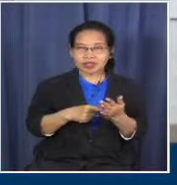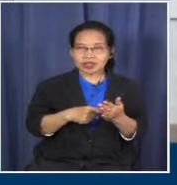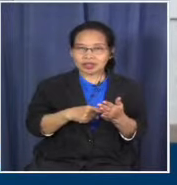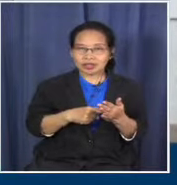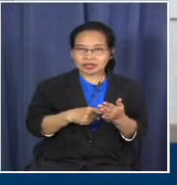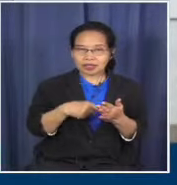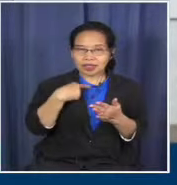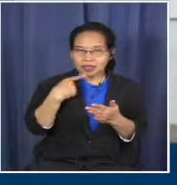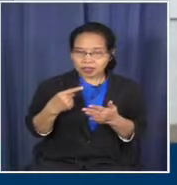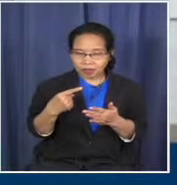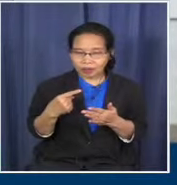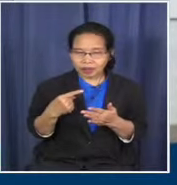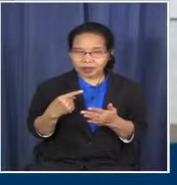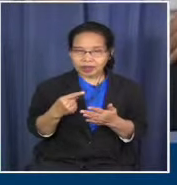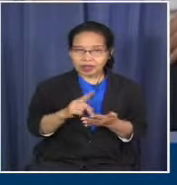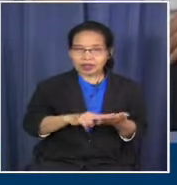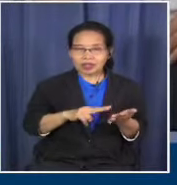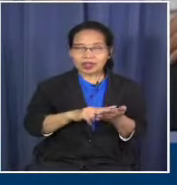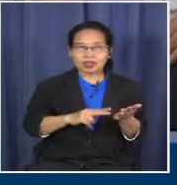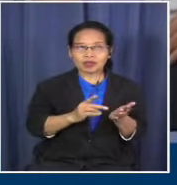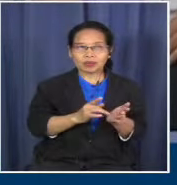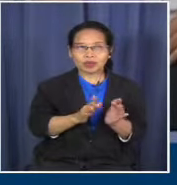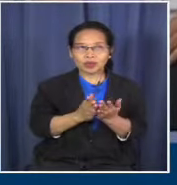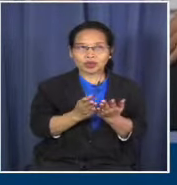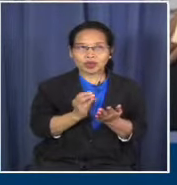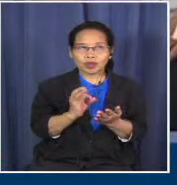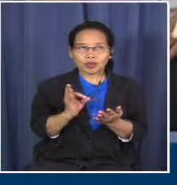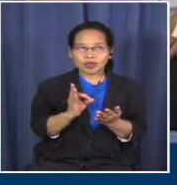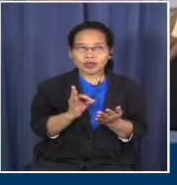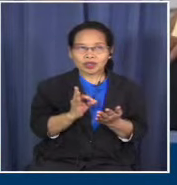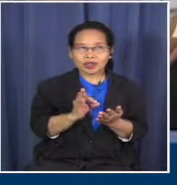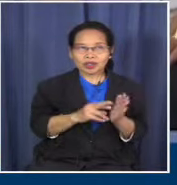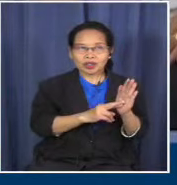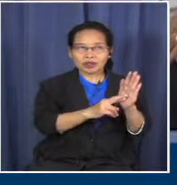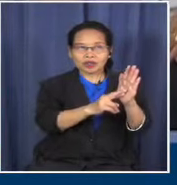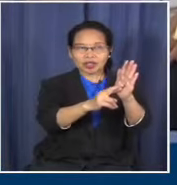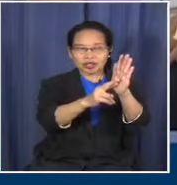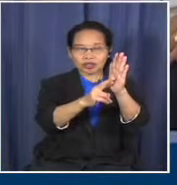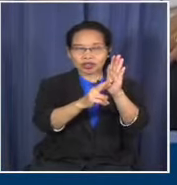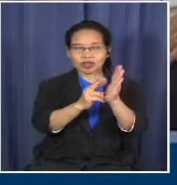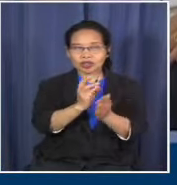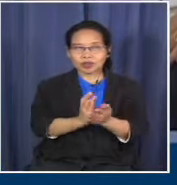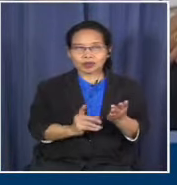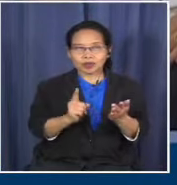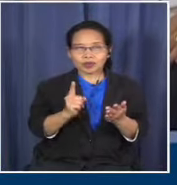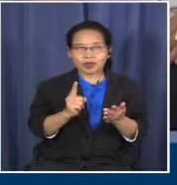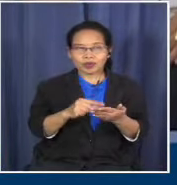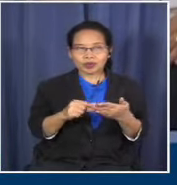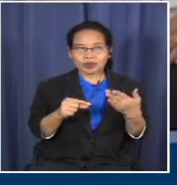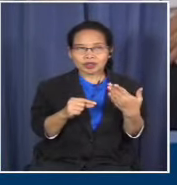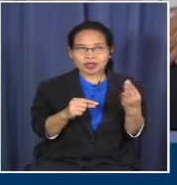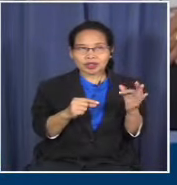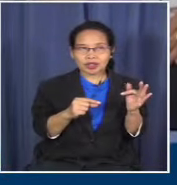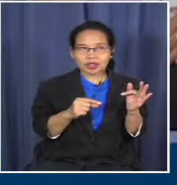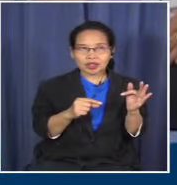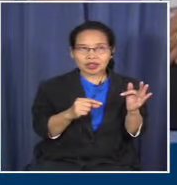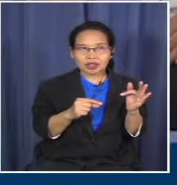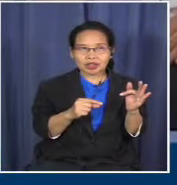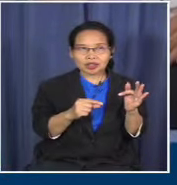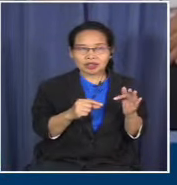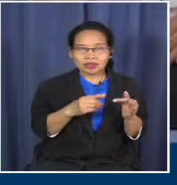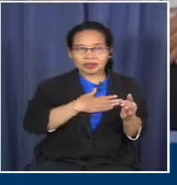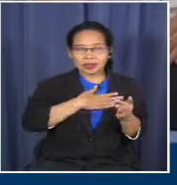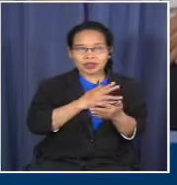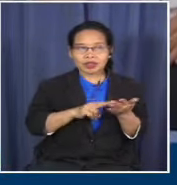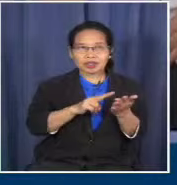insight. Let us read in the book of Revelation, chapter 1, verse 19. Let